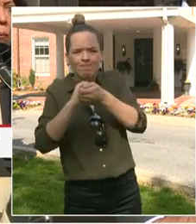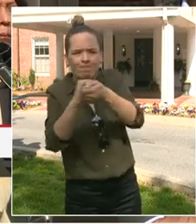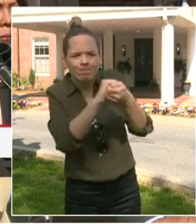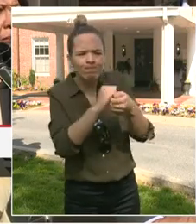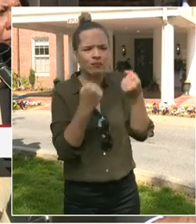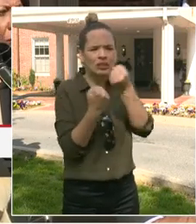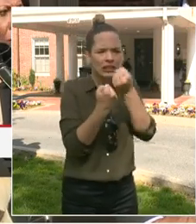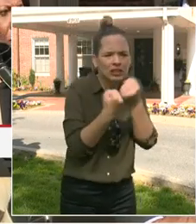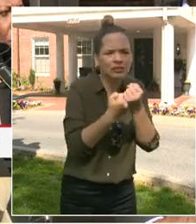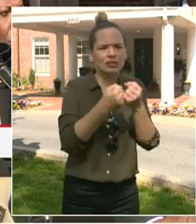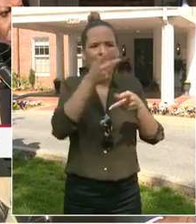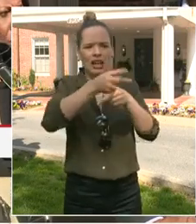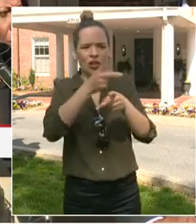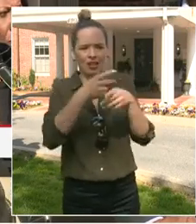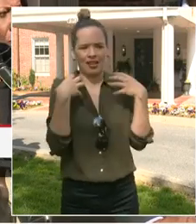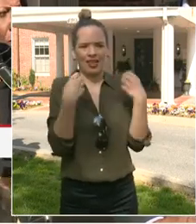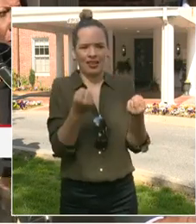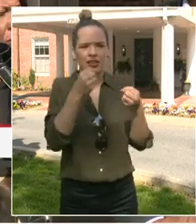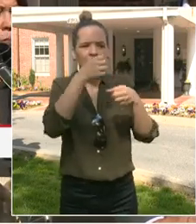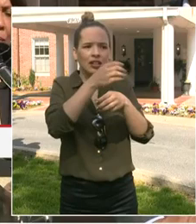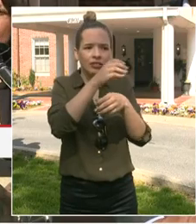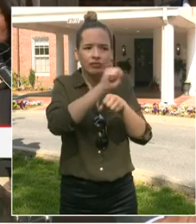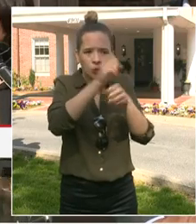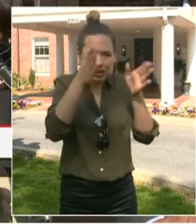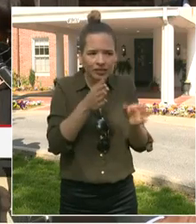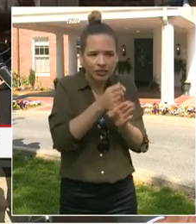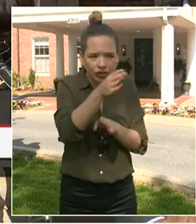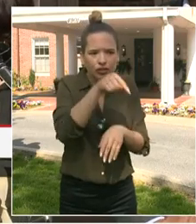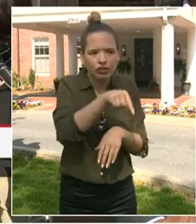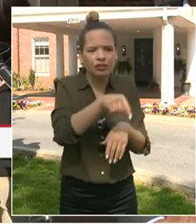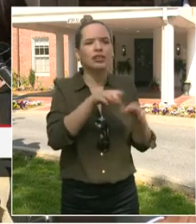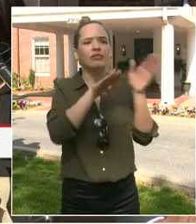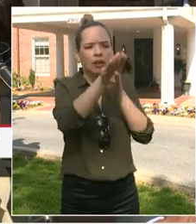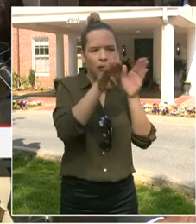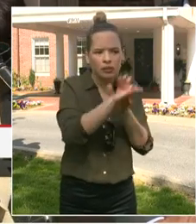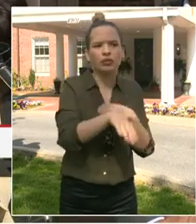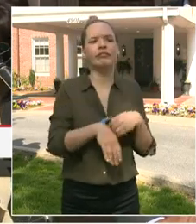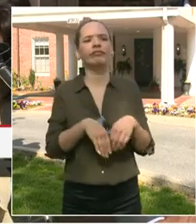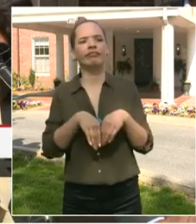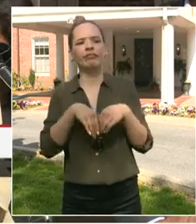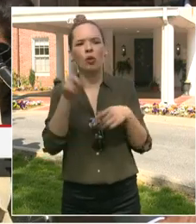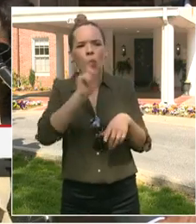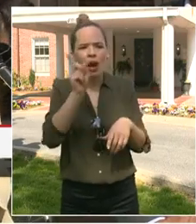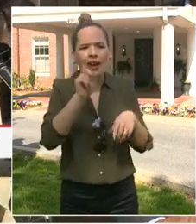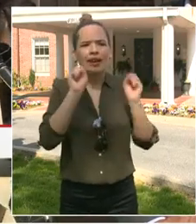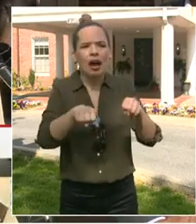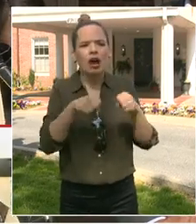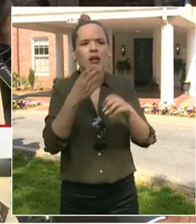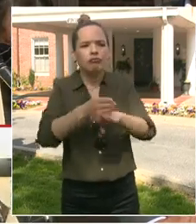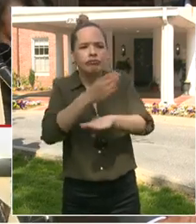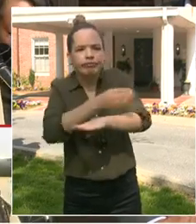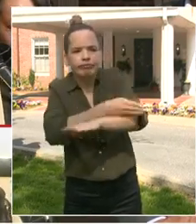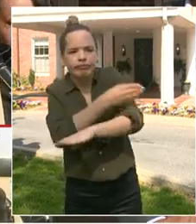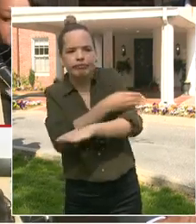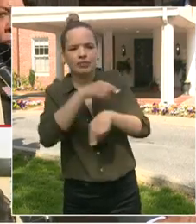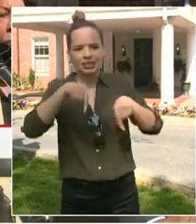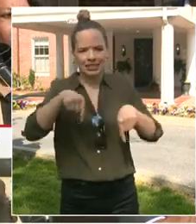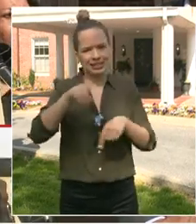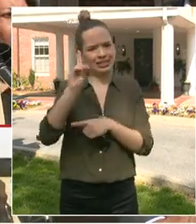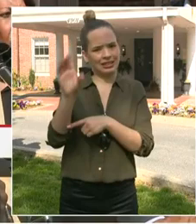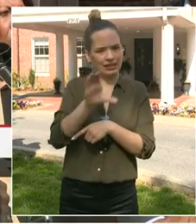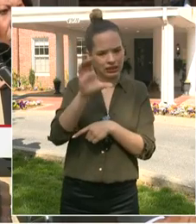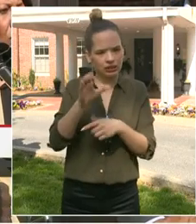workforce development and what opportunities we had there for some improvement here in the district. I think